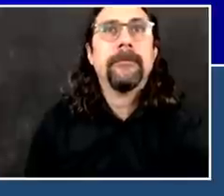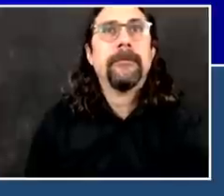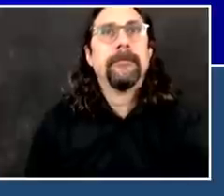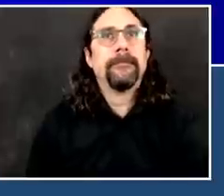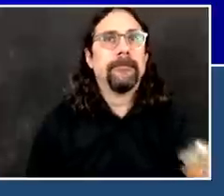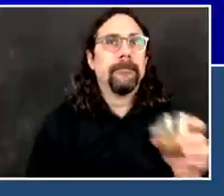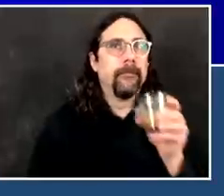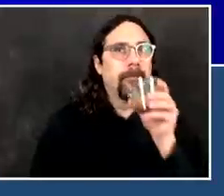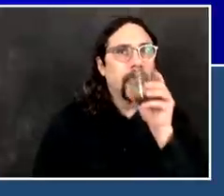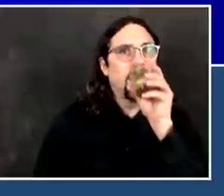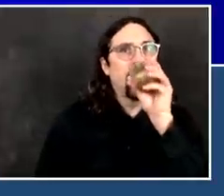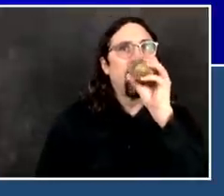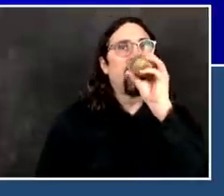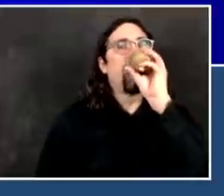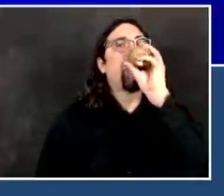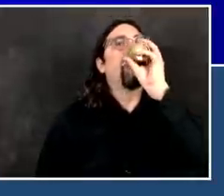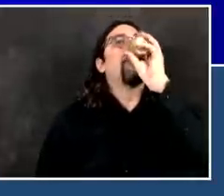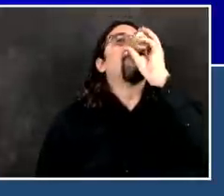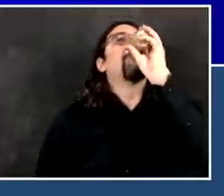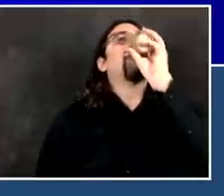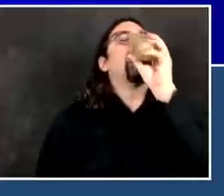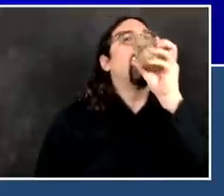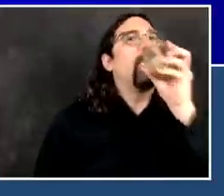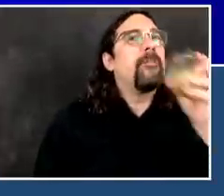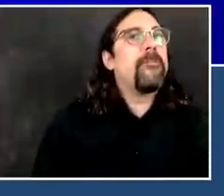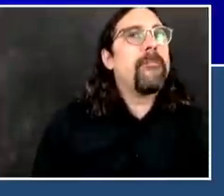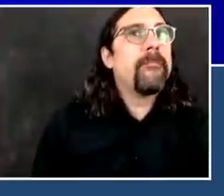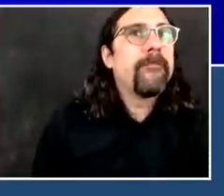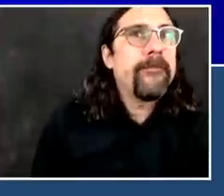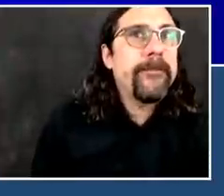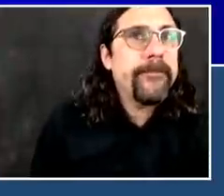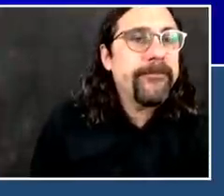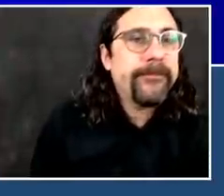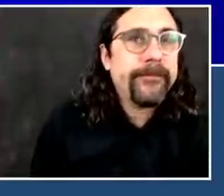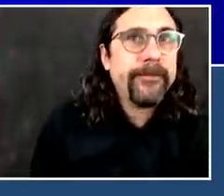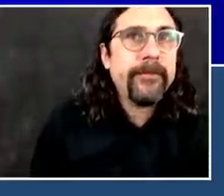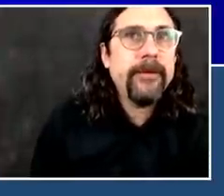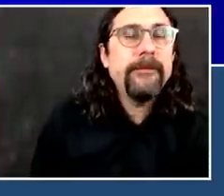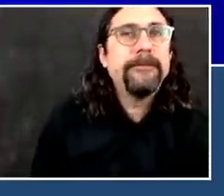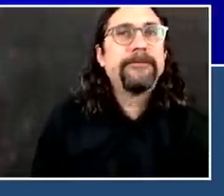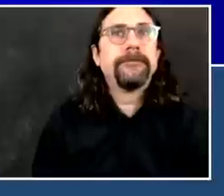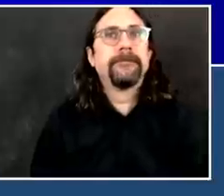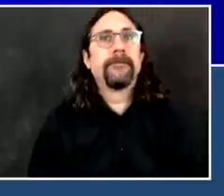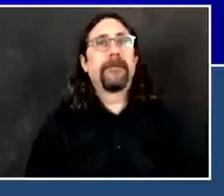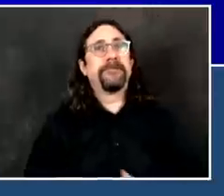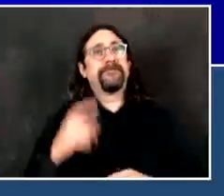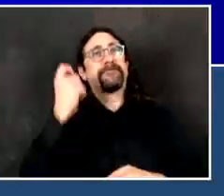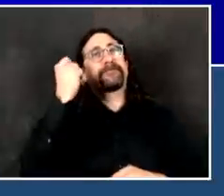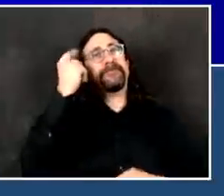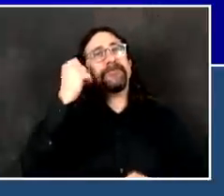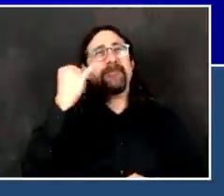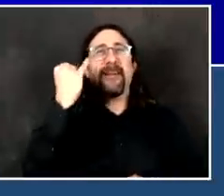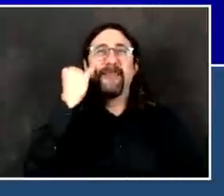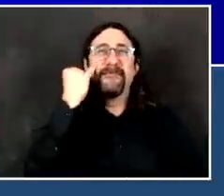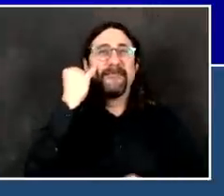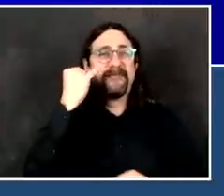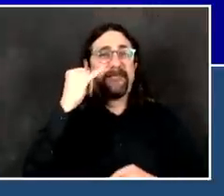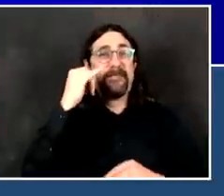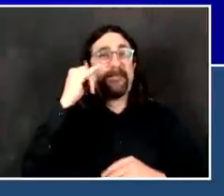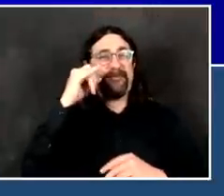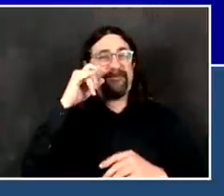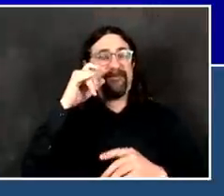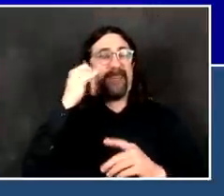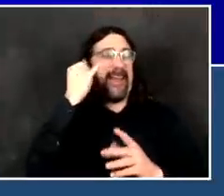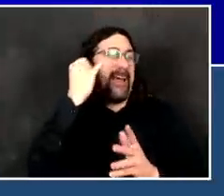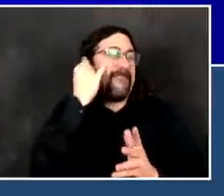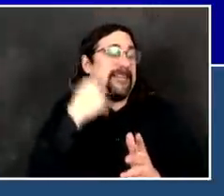not have been one for someone. By April 10th, we were still seeing an increase in the number of people who needed them each day,